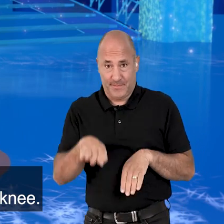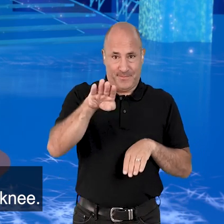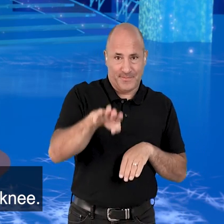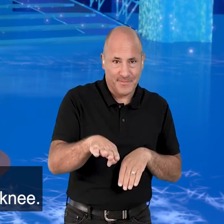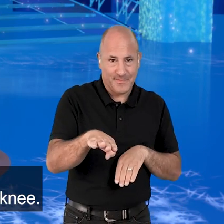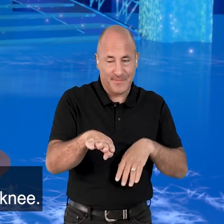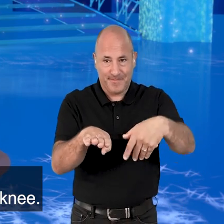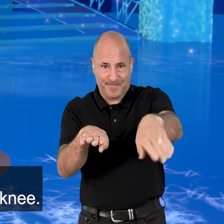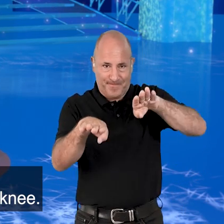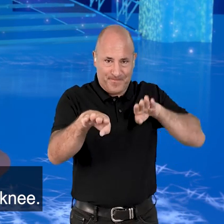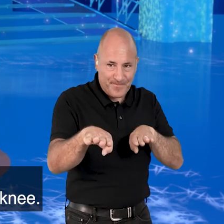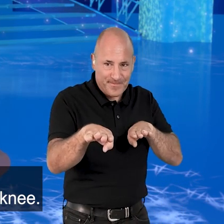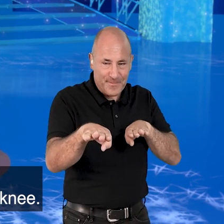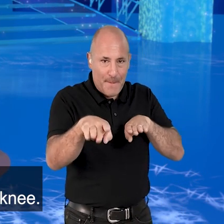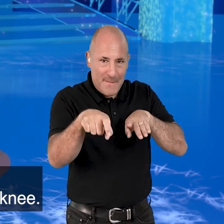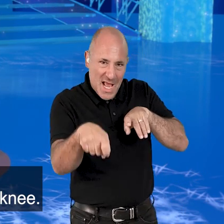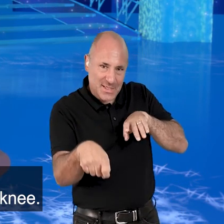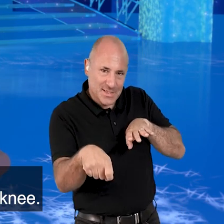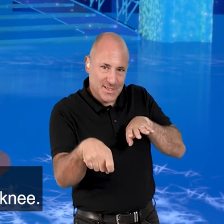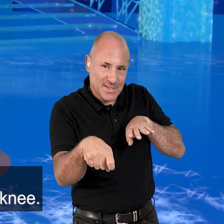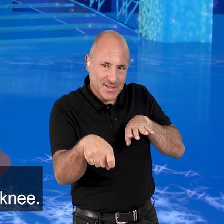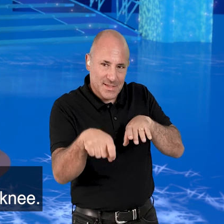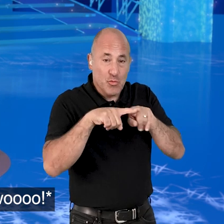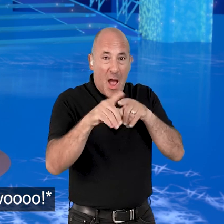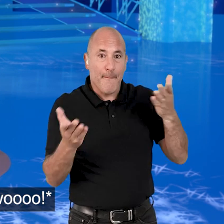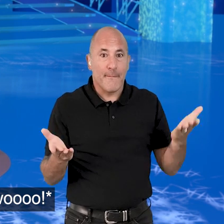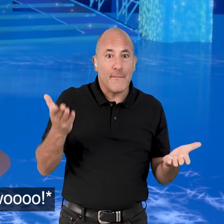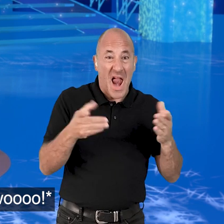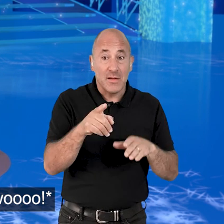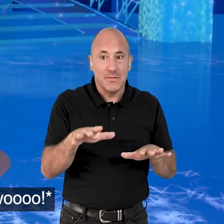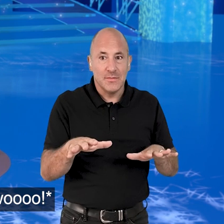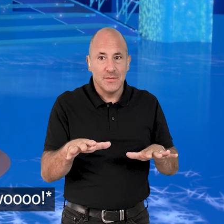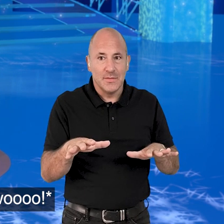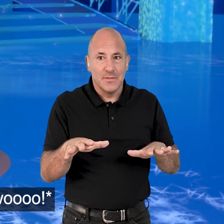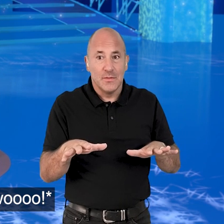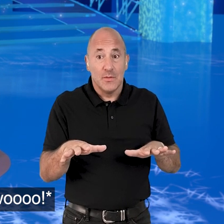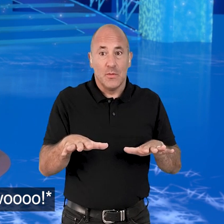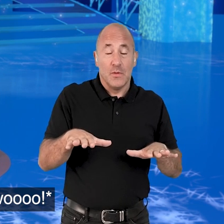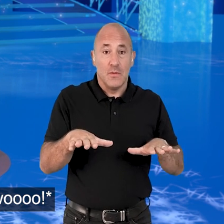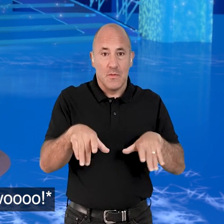forward and one foot back, bend your knee. Now see if you can balance.